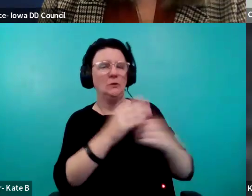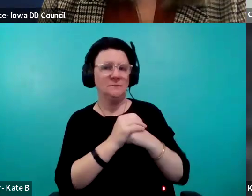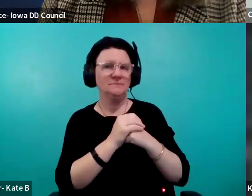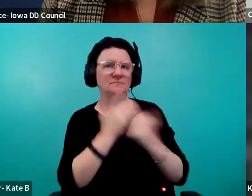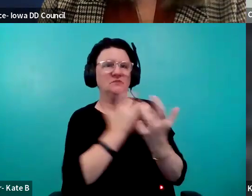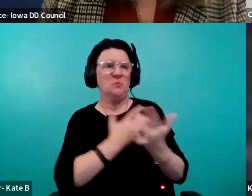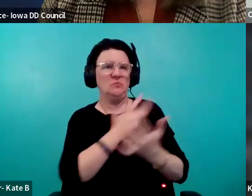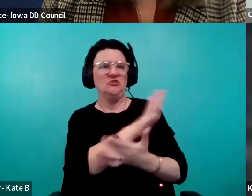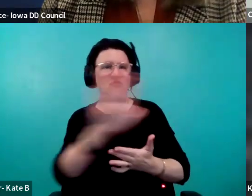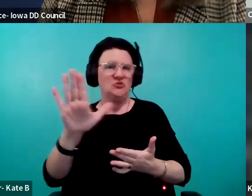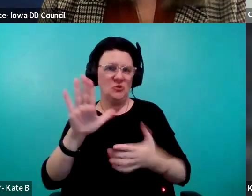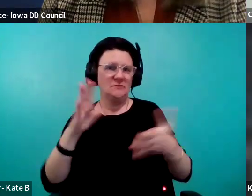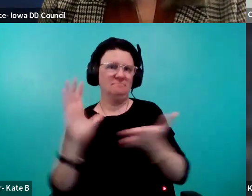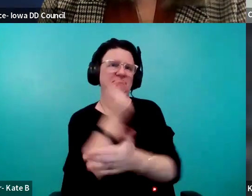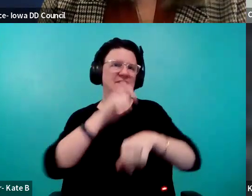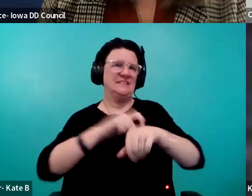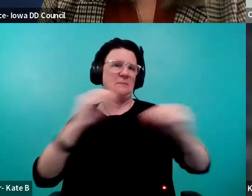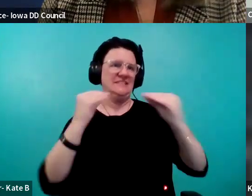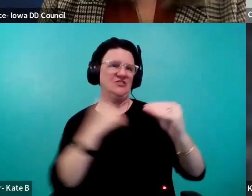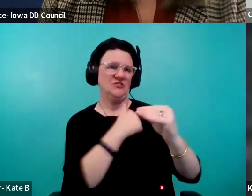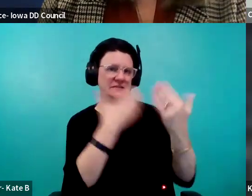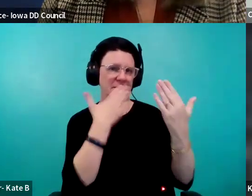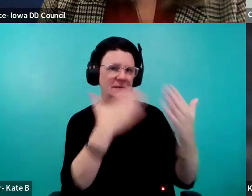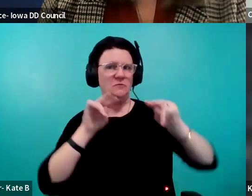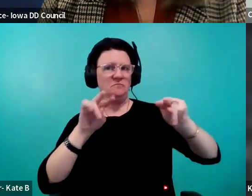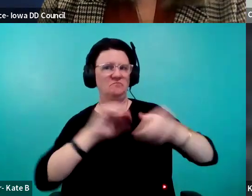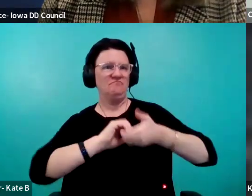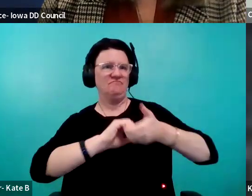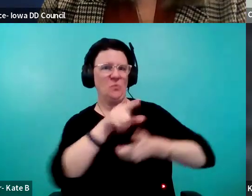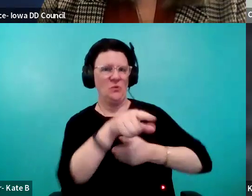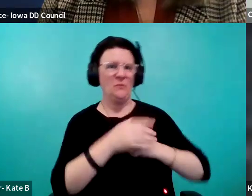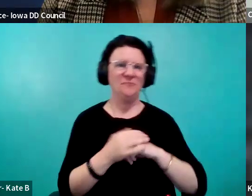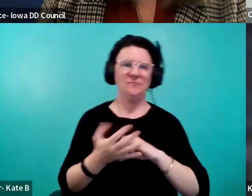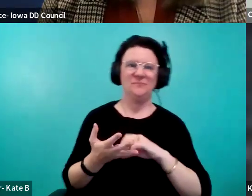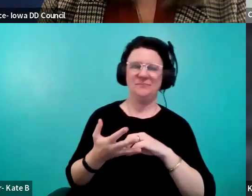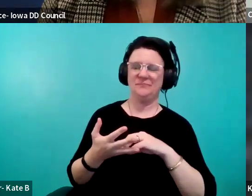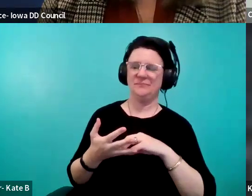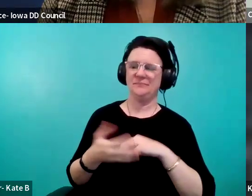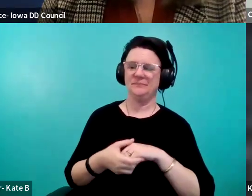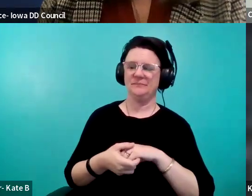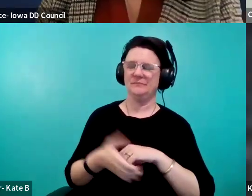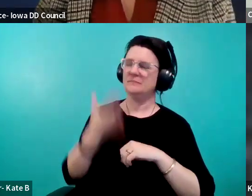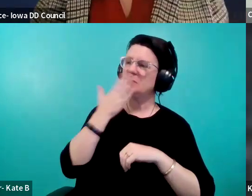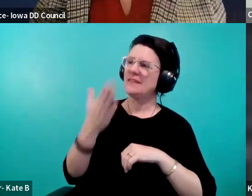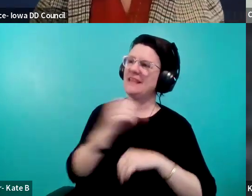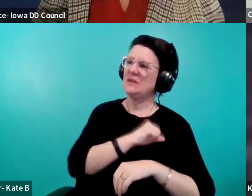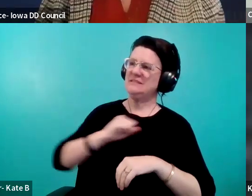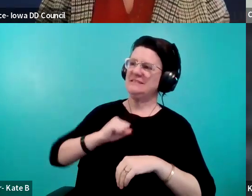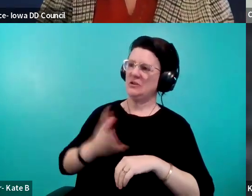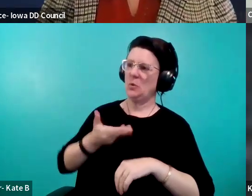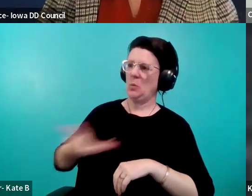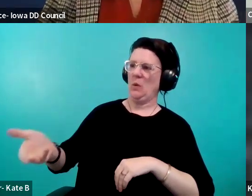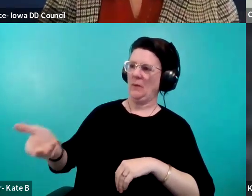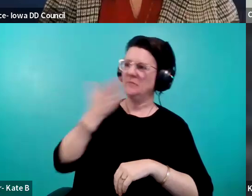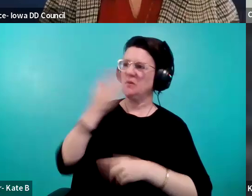So appreciate you all taking the time to educate us today and look forward to working with you. Thank you, Senator. Welcome, and thank